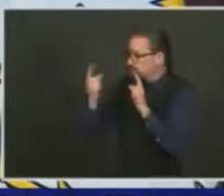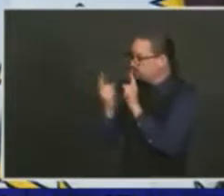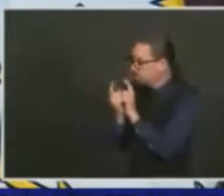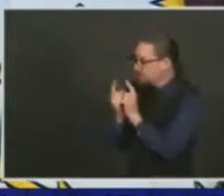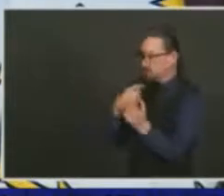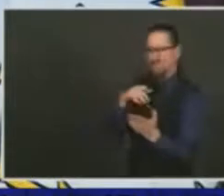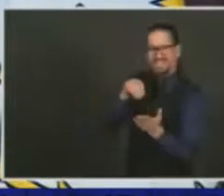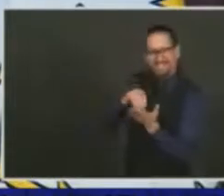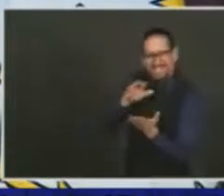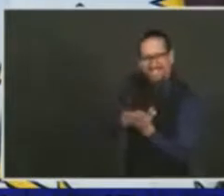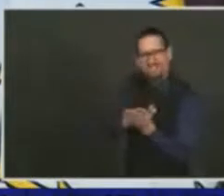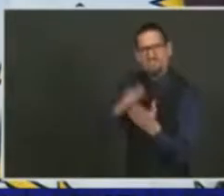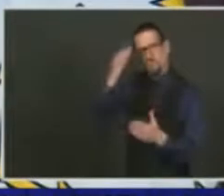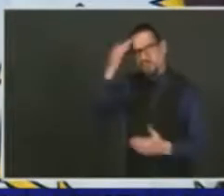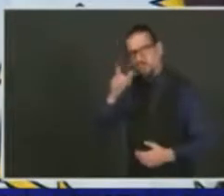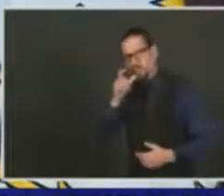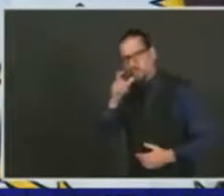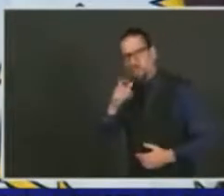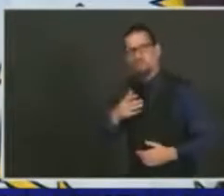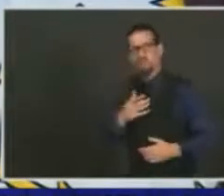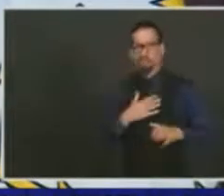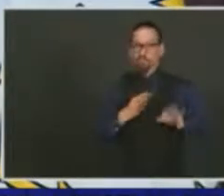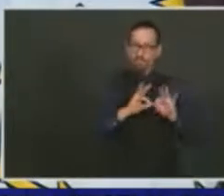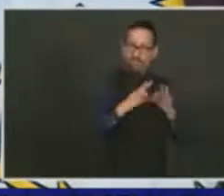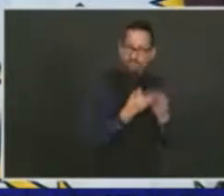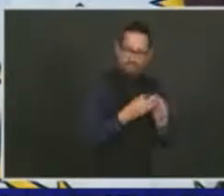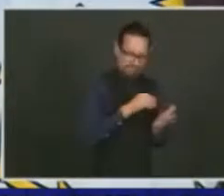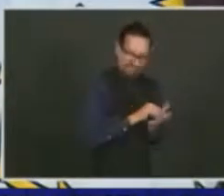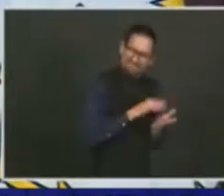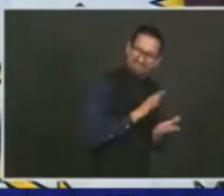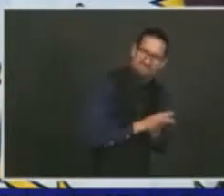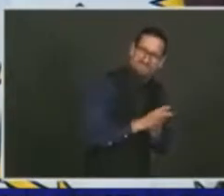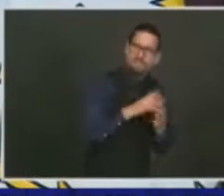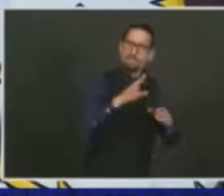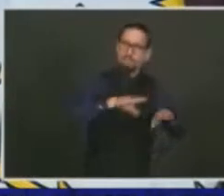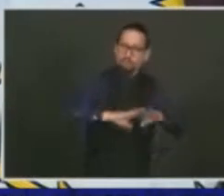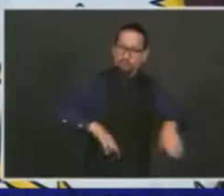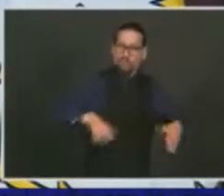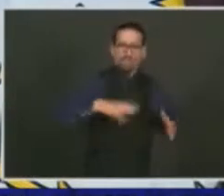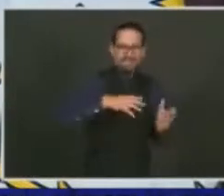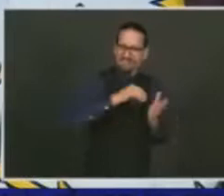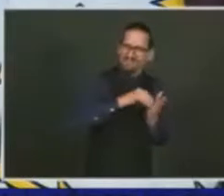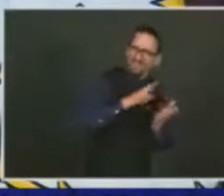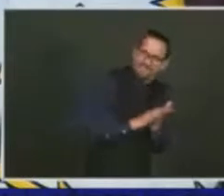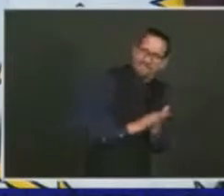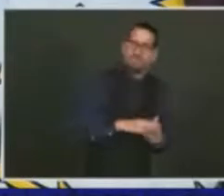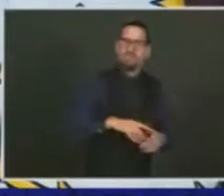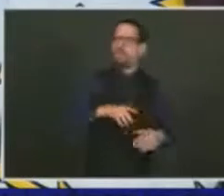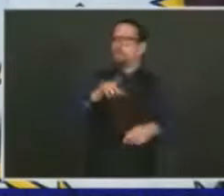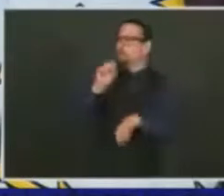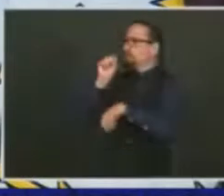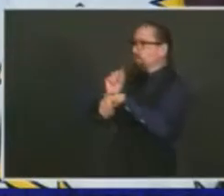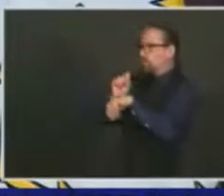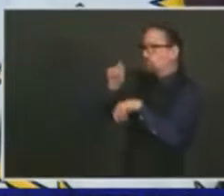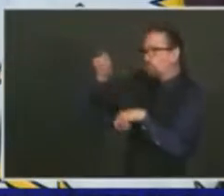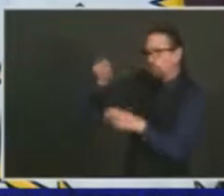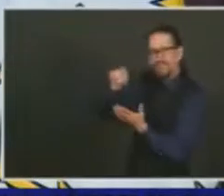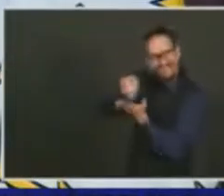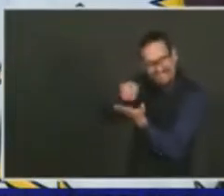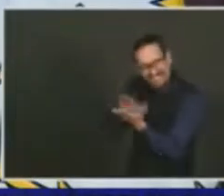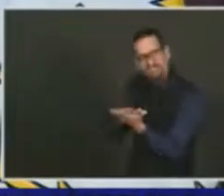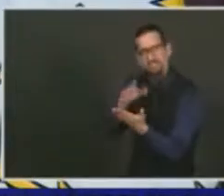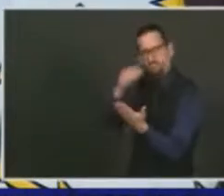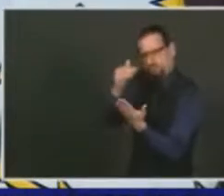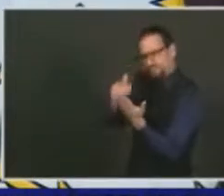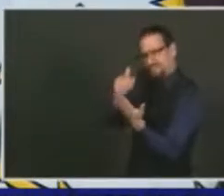weeks and limit your interaction to being with those people. And all of the nice to haves, hanging